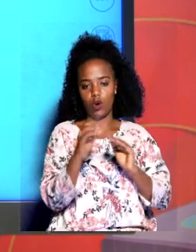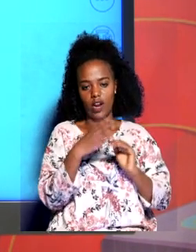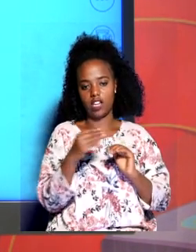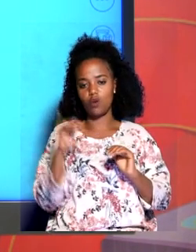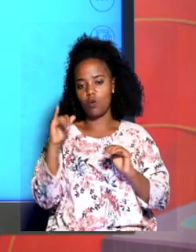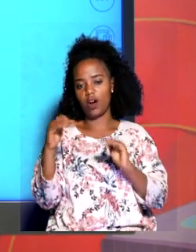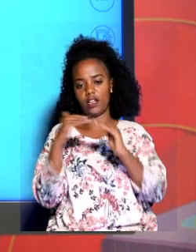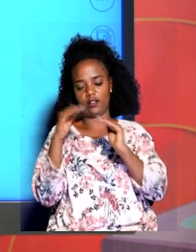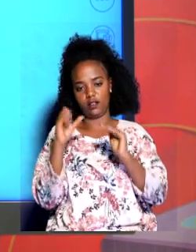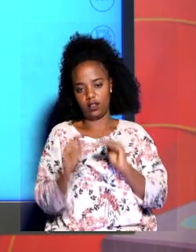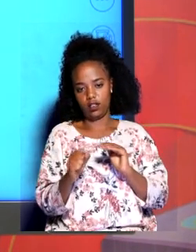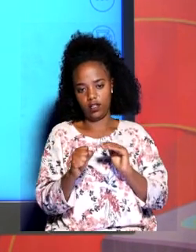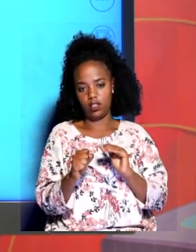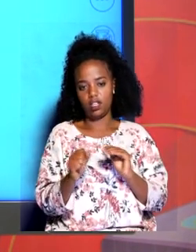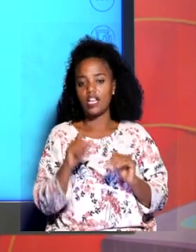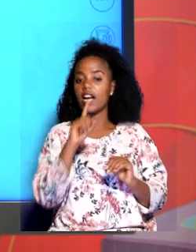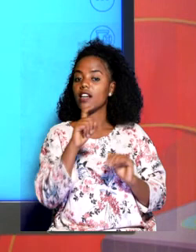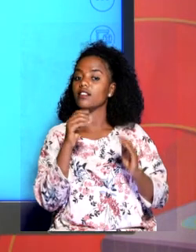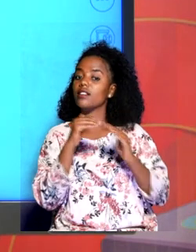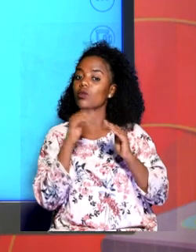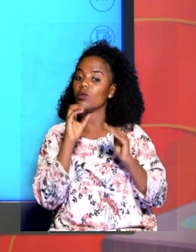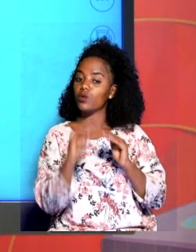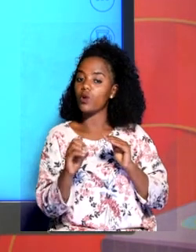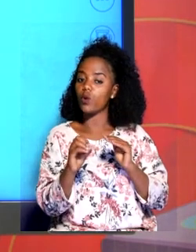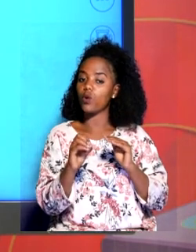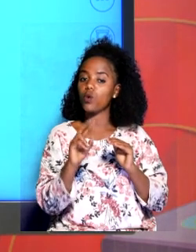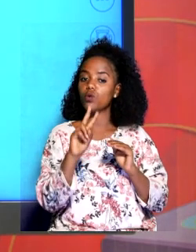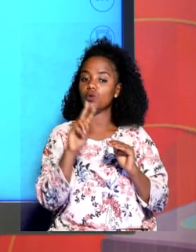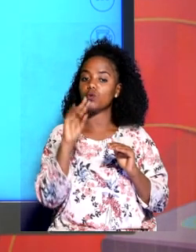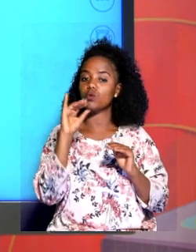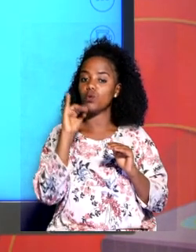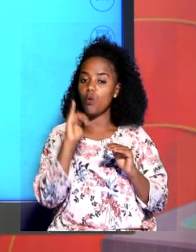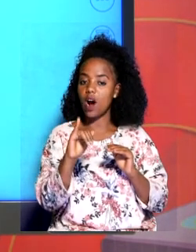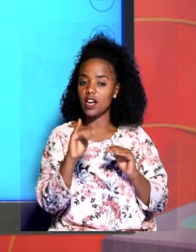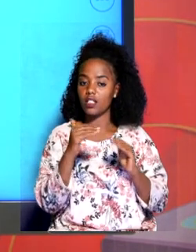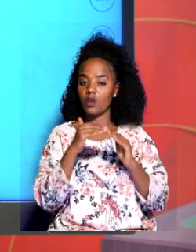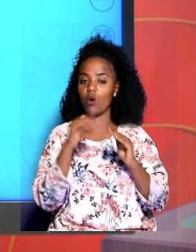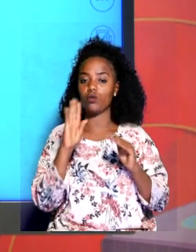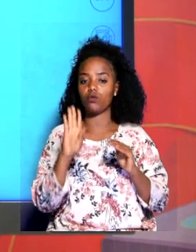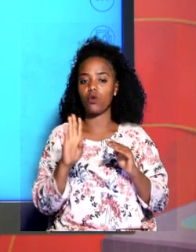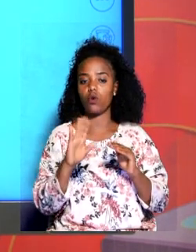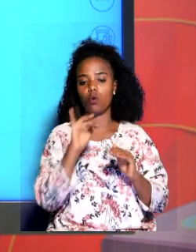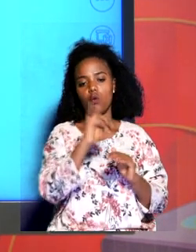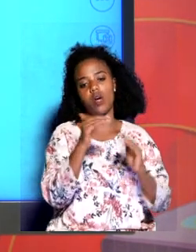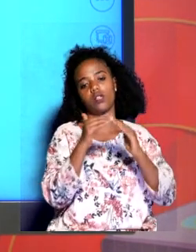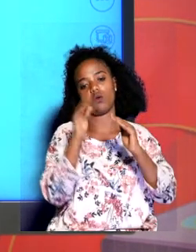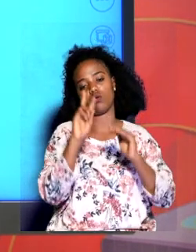0. So when x is 0, 2y is equal to 4, so y will be this 2.